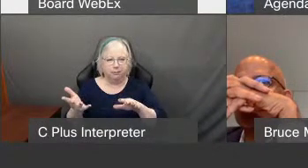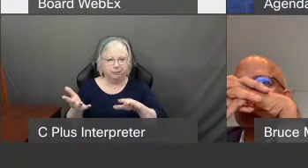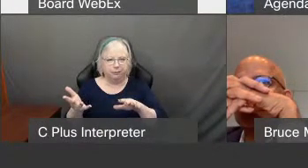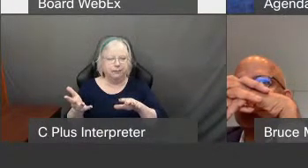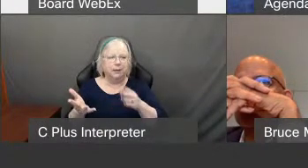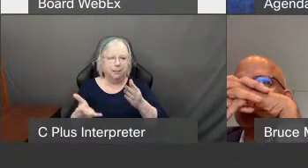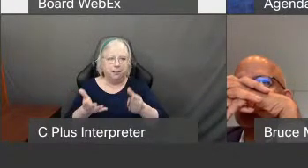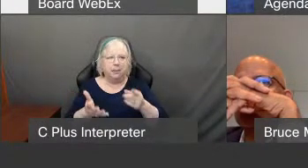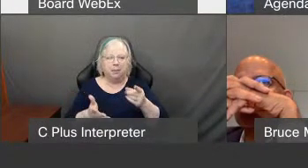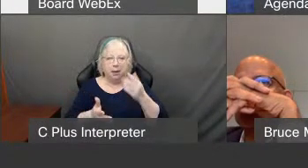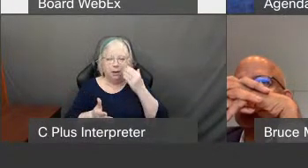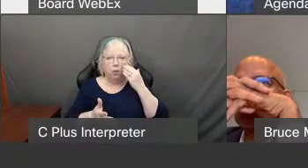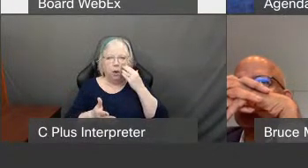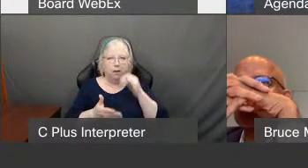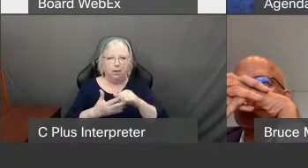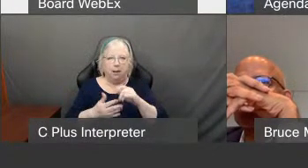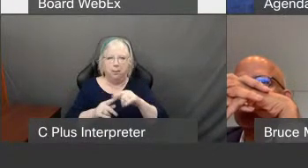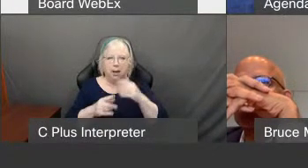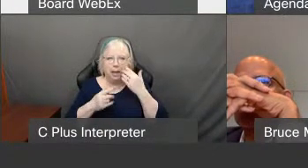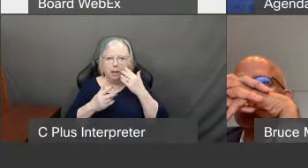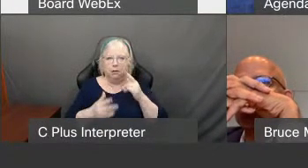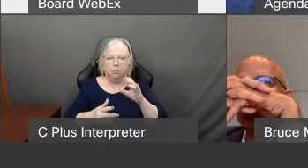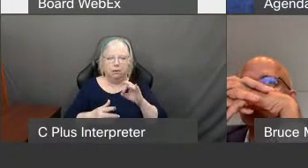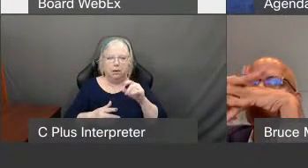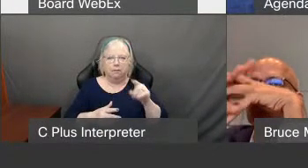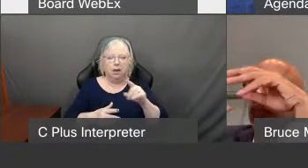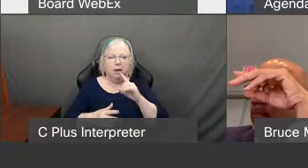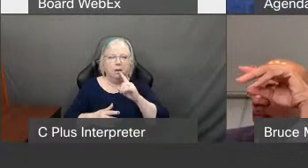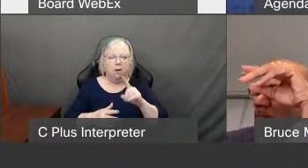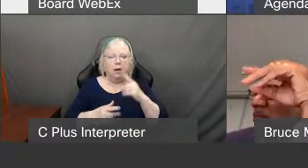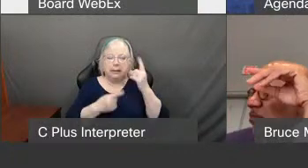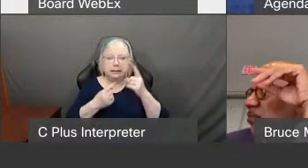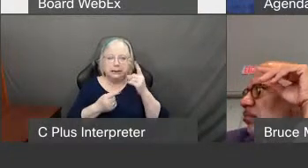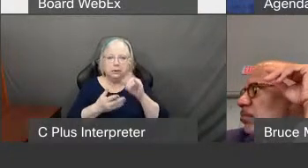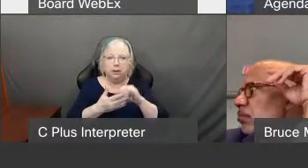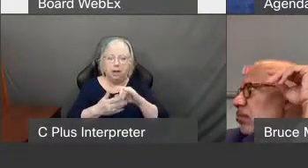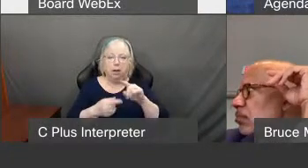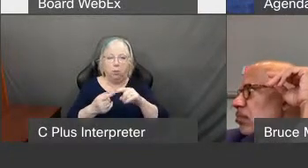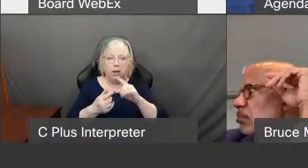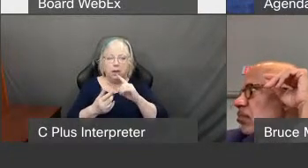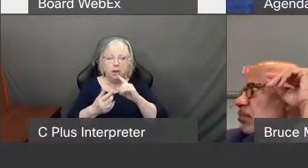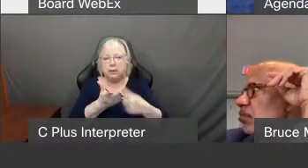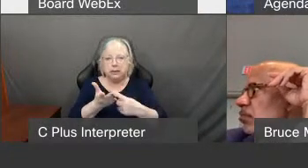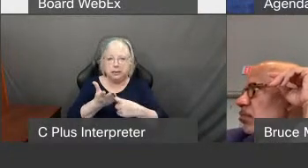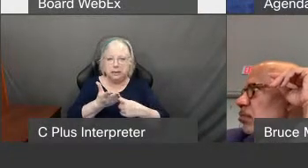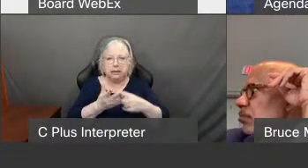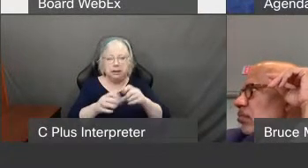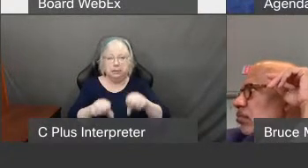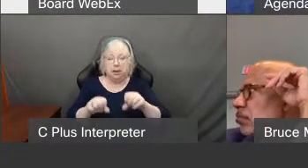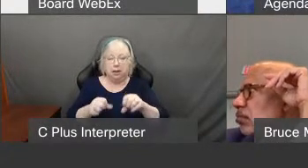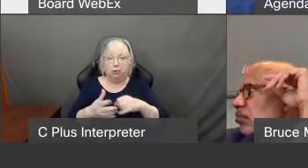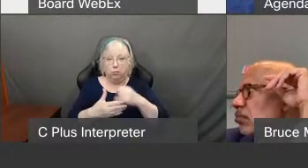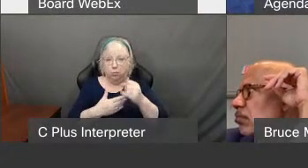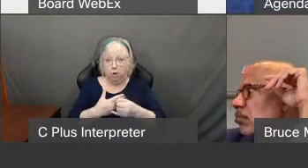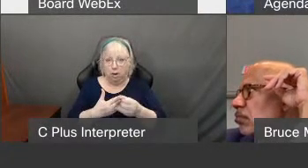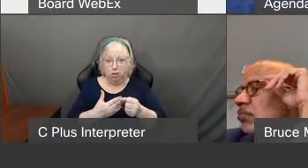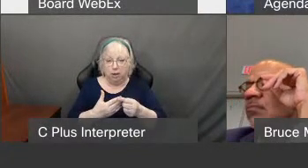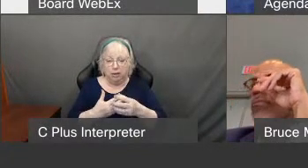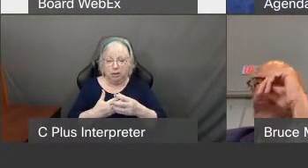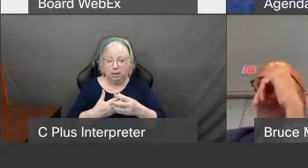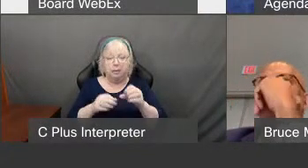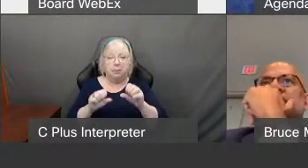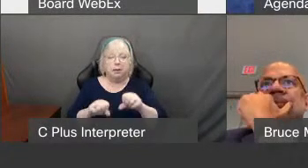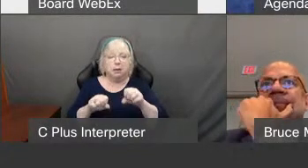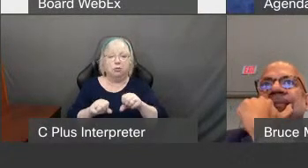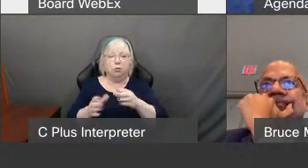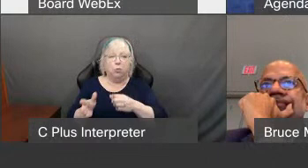they may be aware of it, but I don't know if they are considering it when they're discussing potential projects and potential